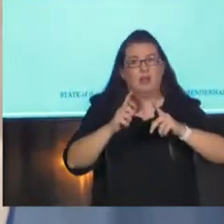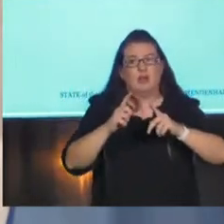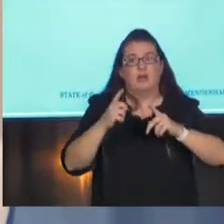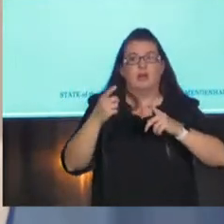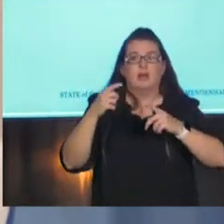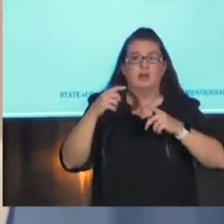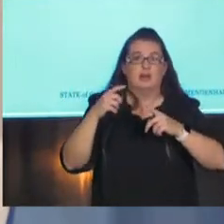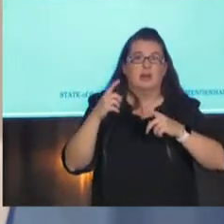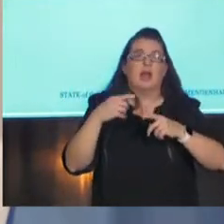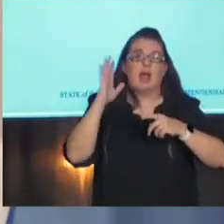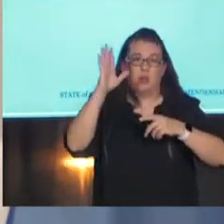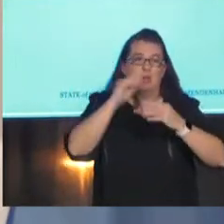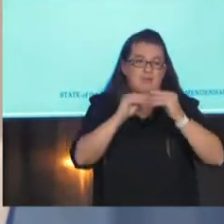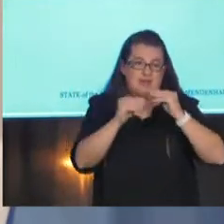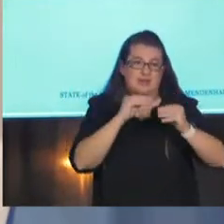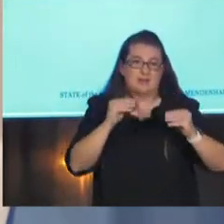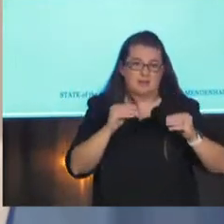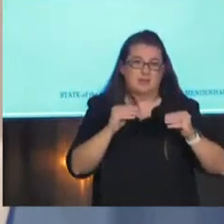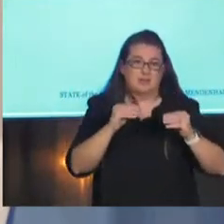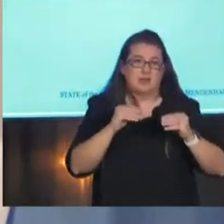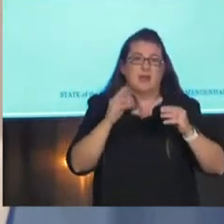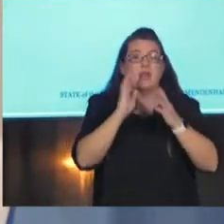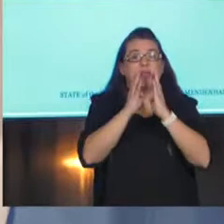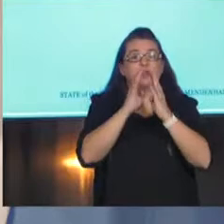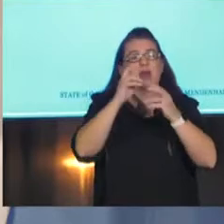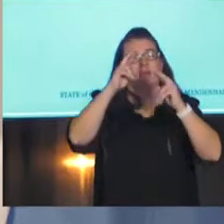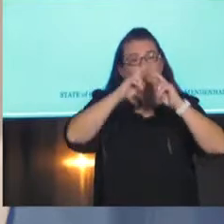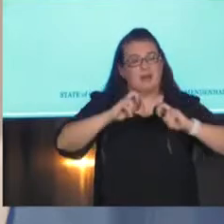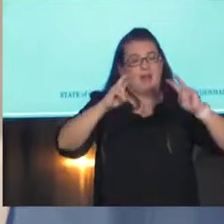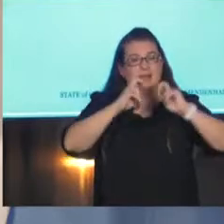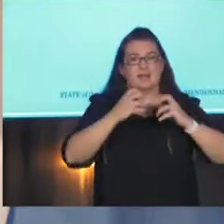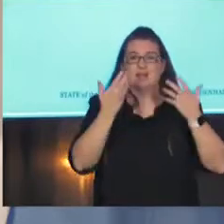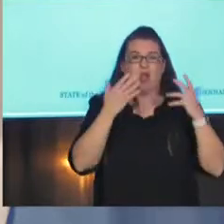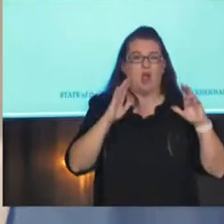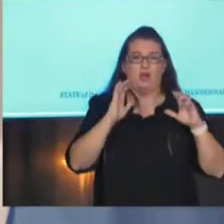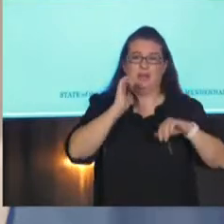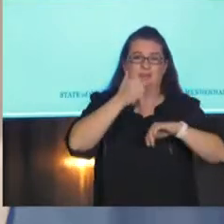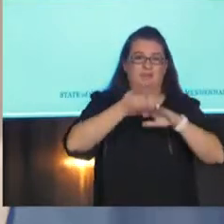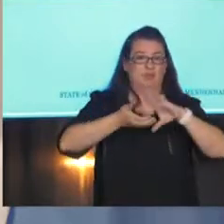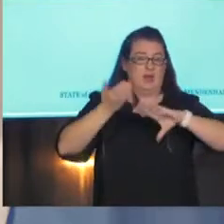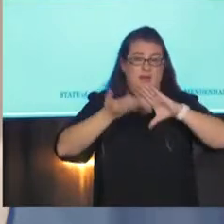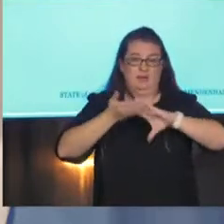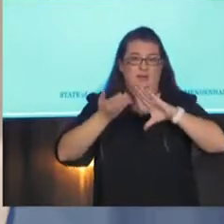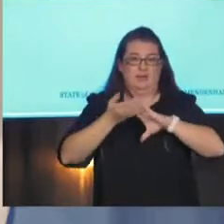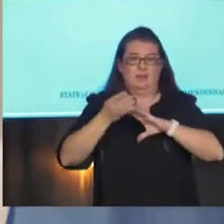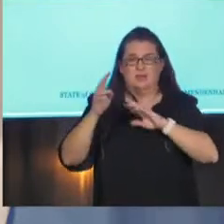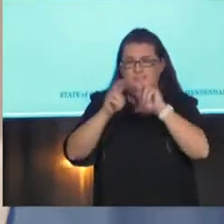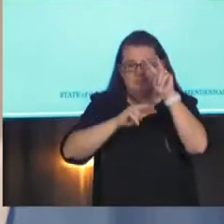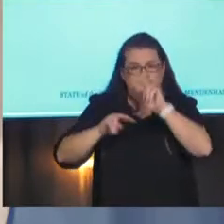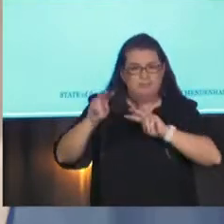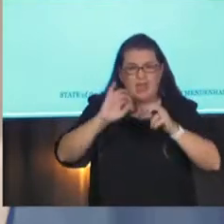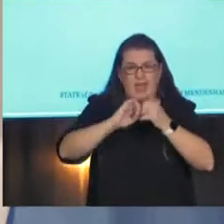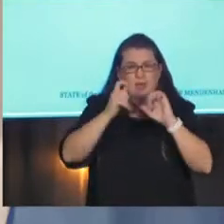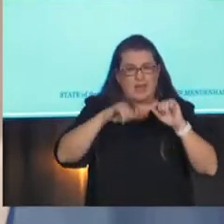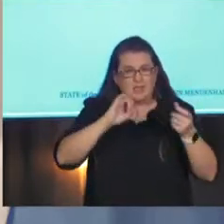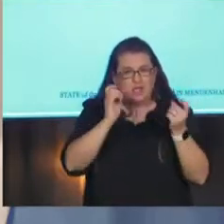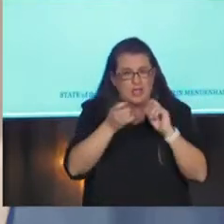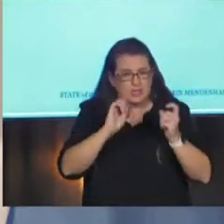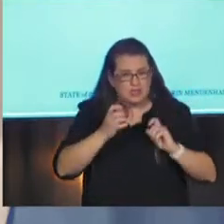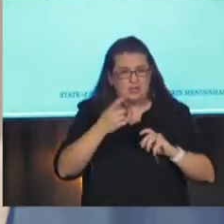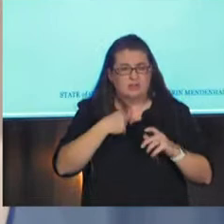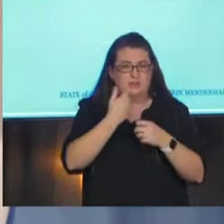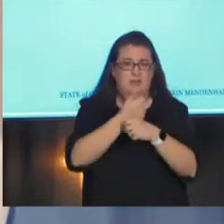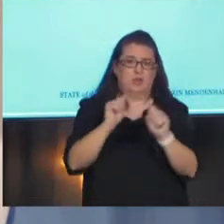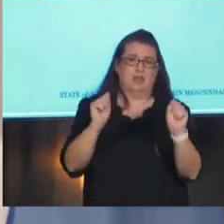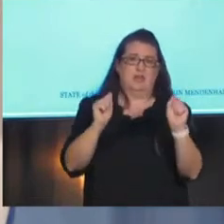coming. The traffic analysis is already underway to explore lane reconfiguration right there on 13th South, and we've assembled a team